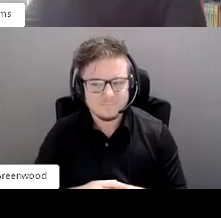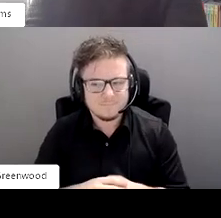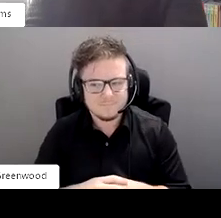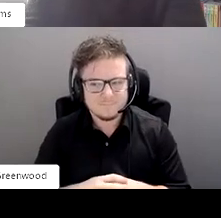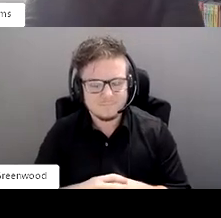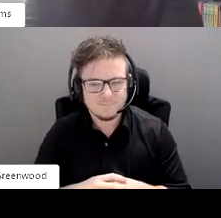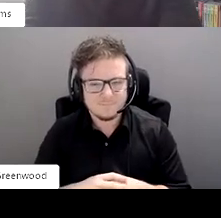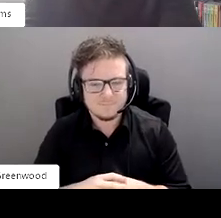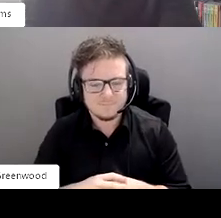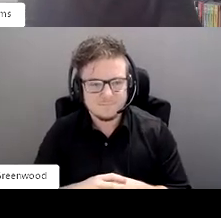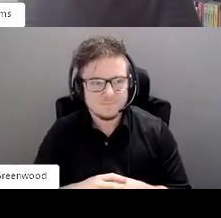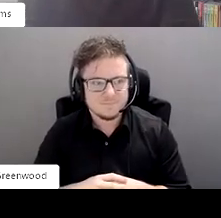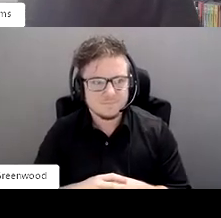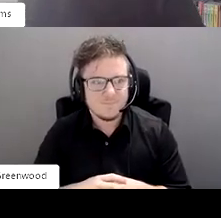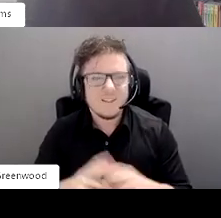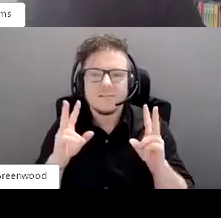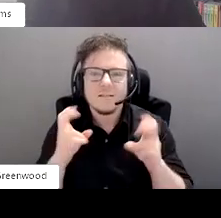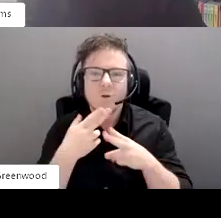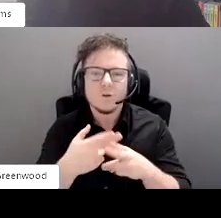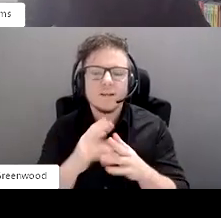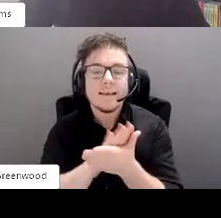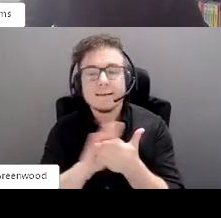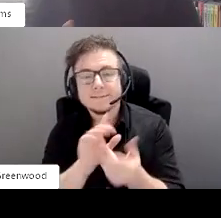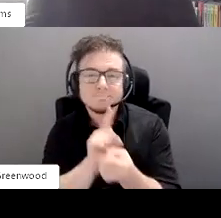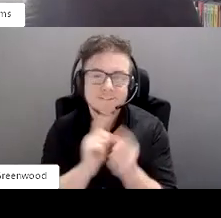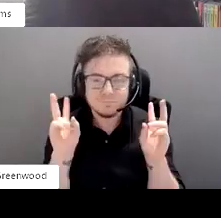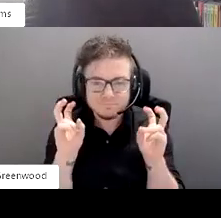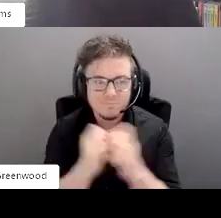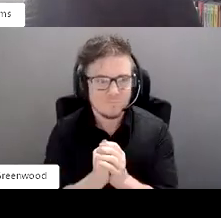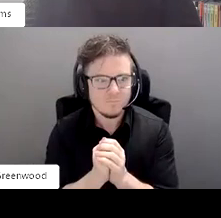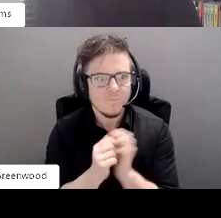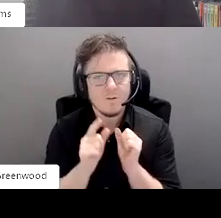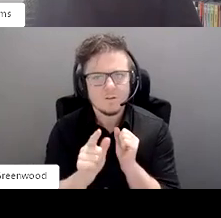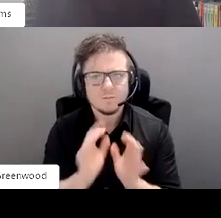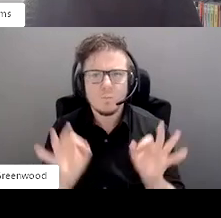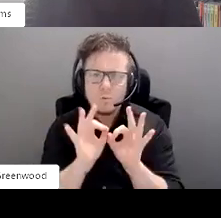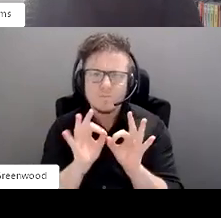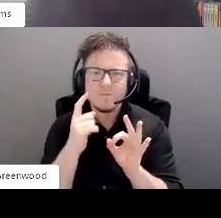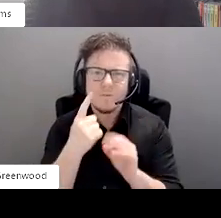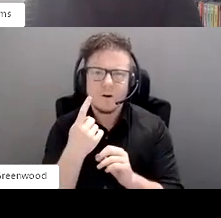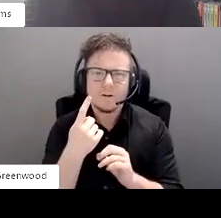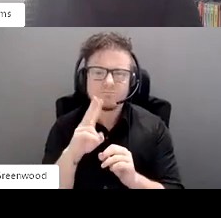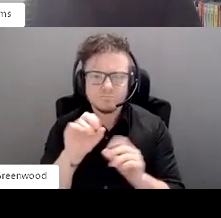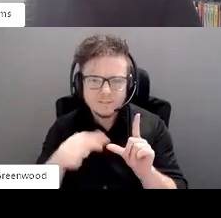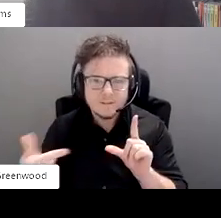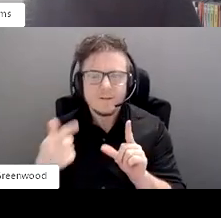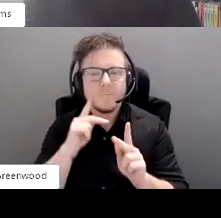Nice to Meet You is a resource that is super beneficial for 2S LGBTI people when they're meeting with healthcare professionals and social